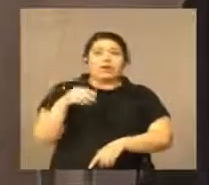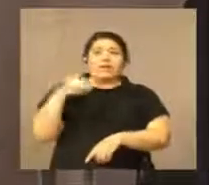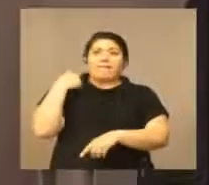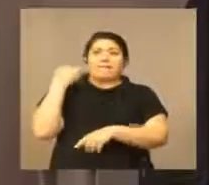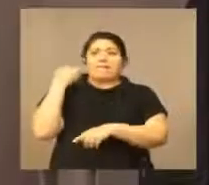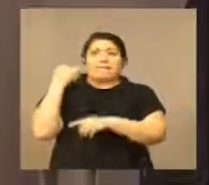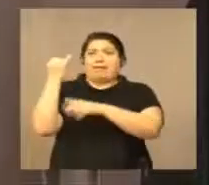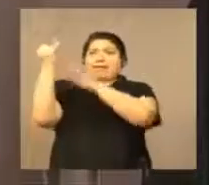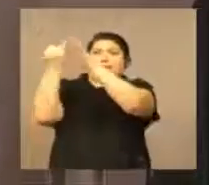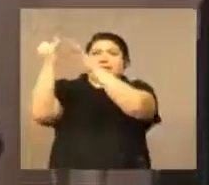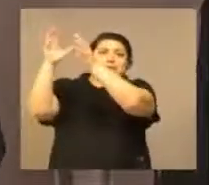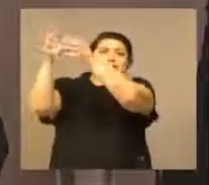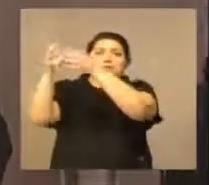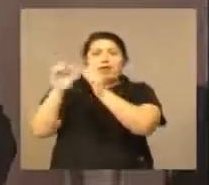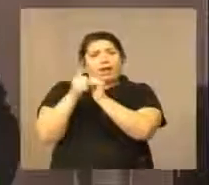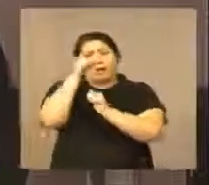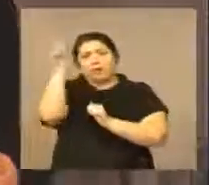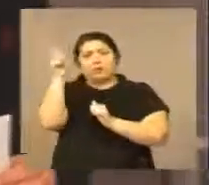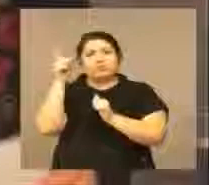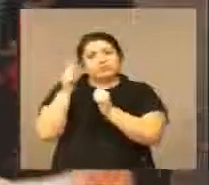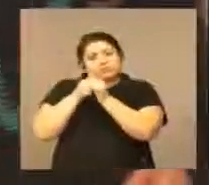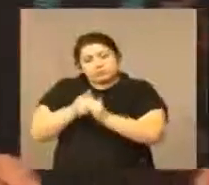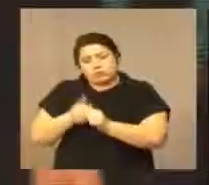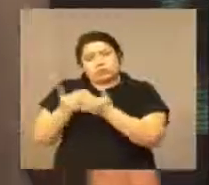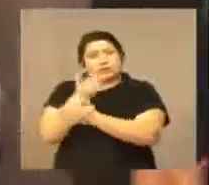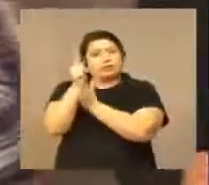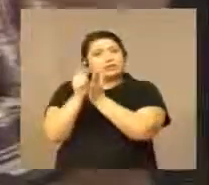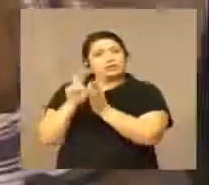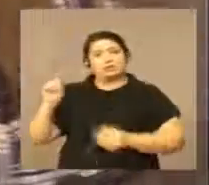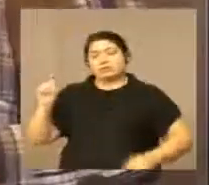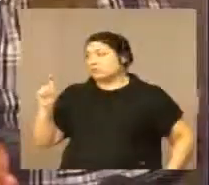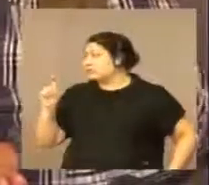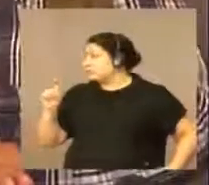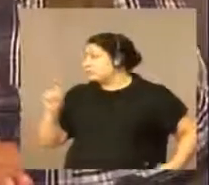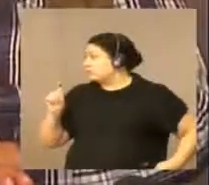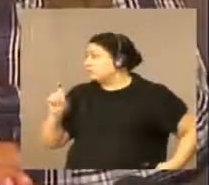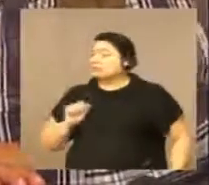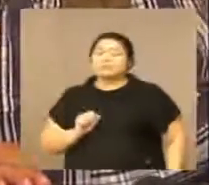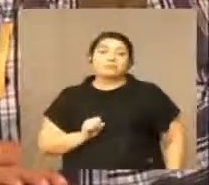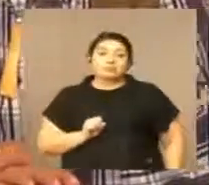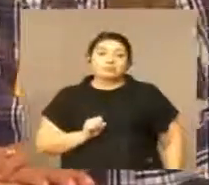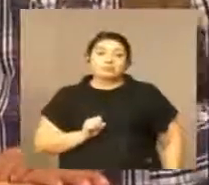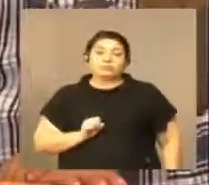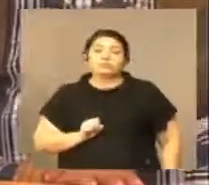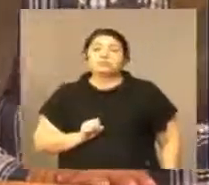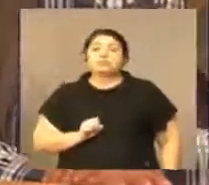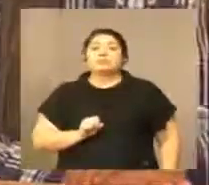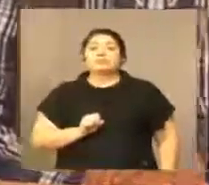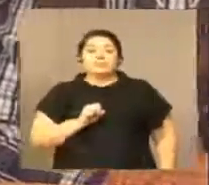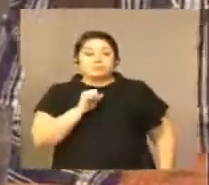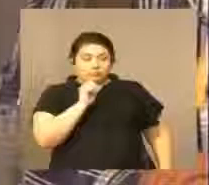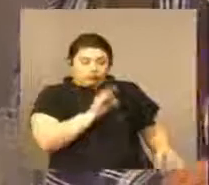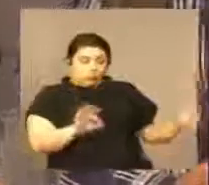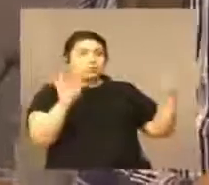legislation? I think that's a very important question